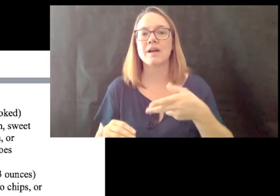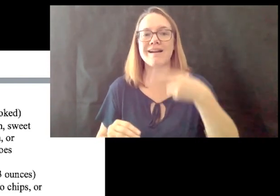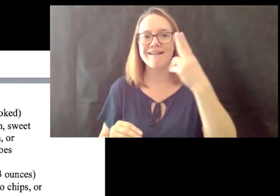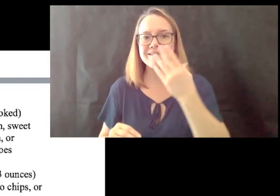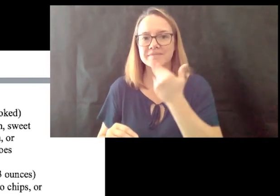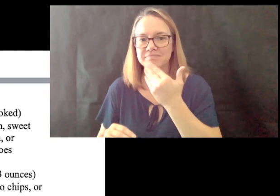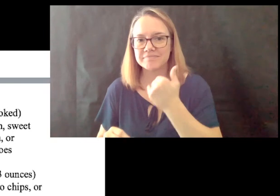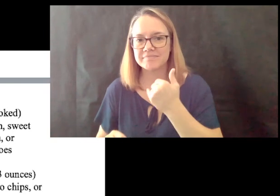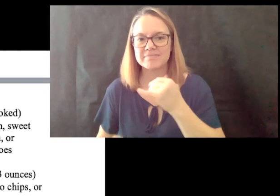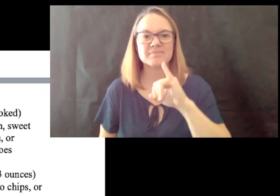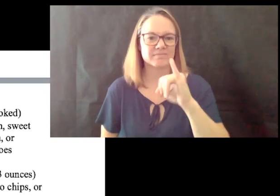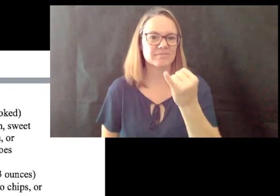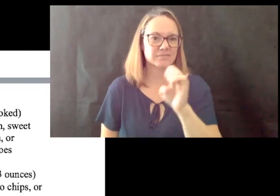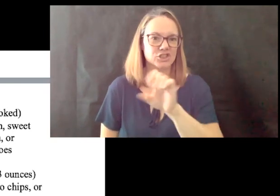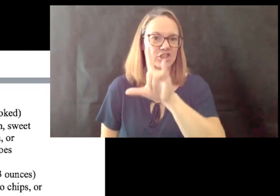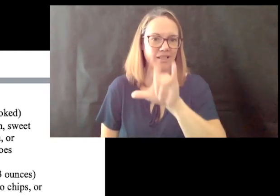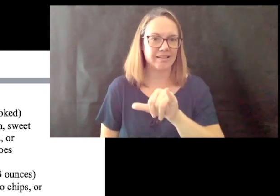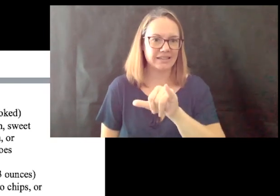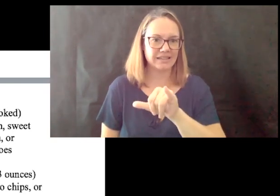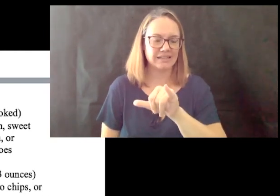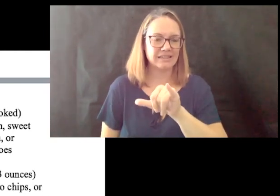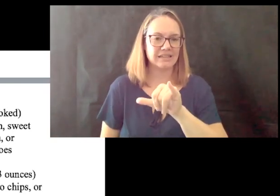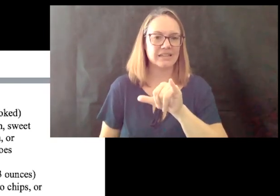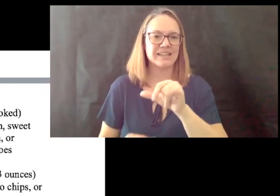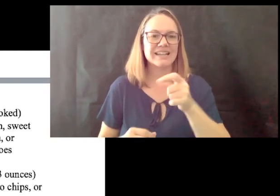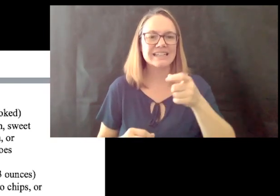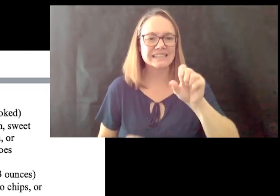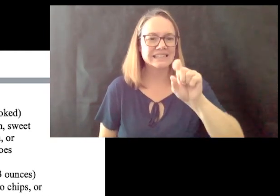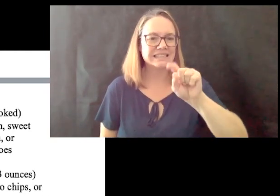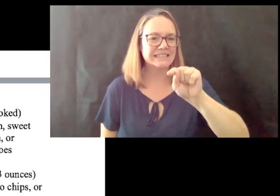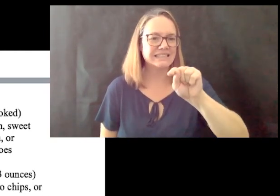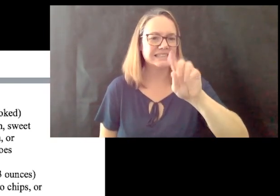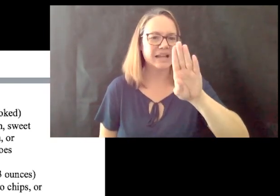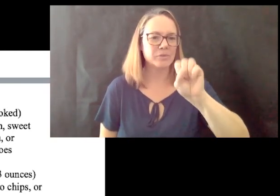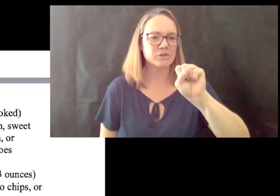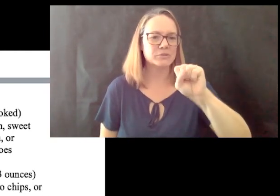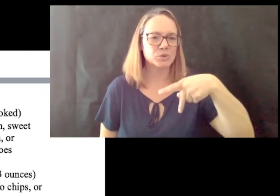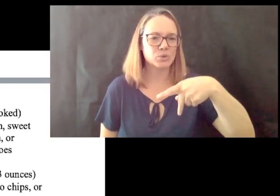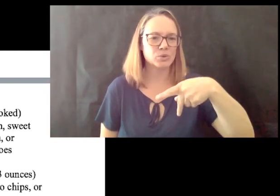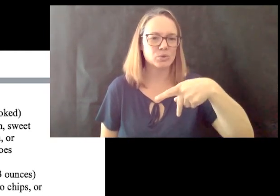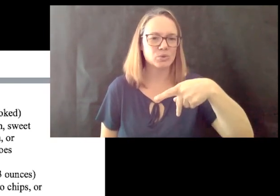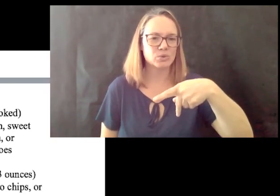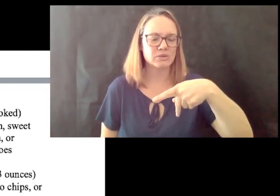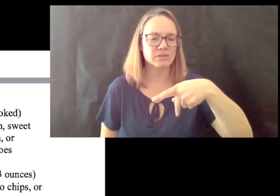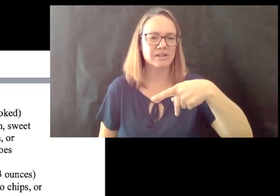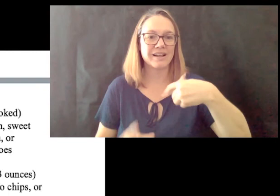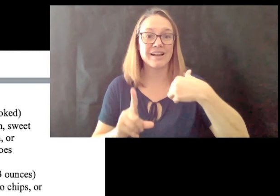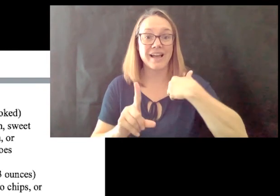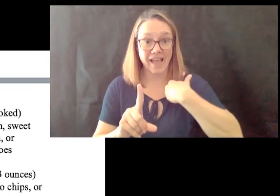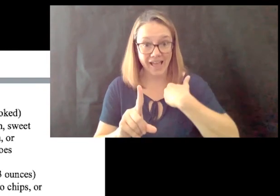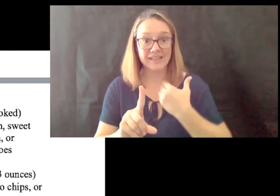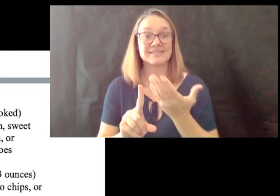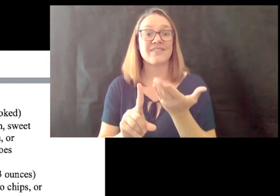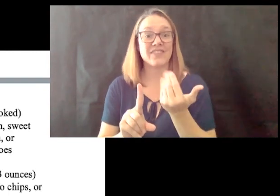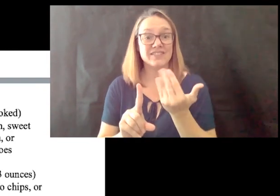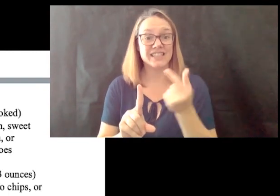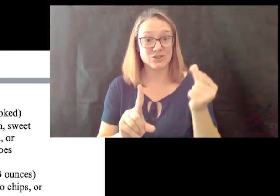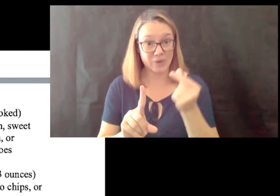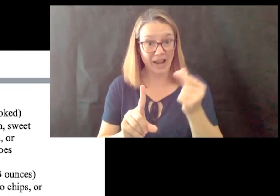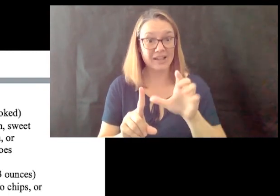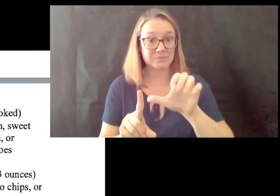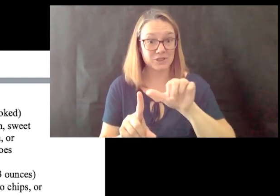jelly, we notice that's only a tablespoon worth, but that tablespoon of jelly contains 15